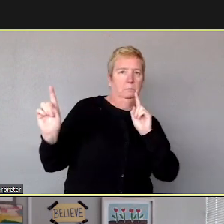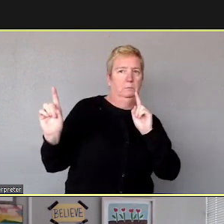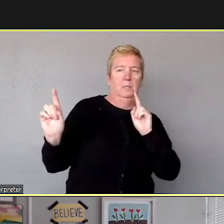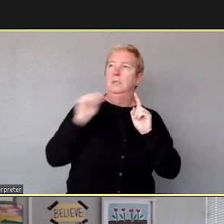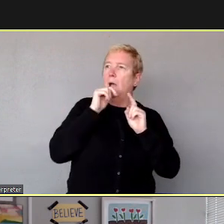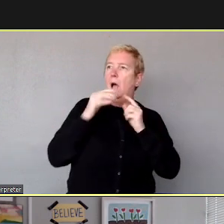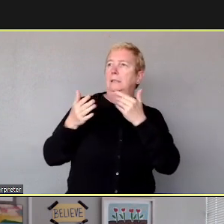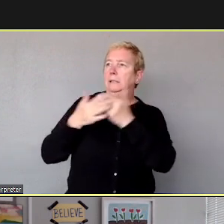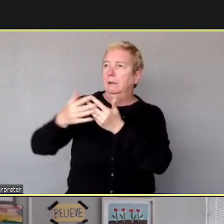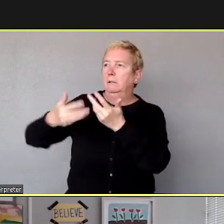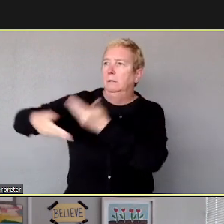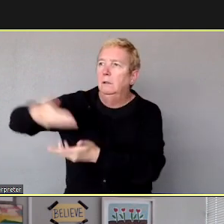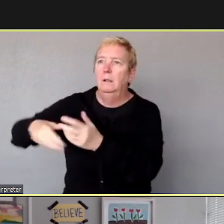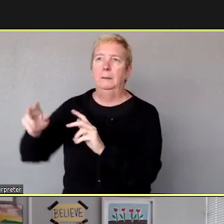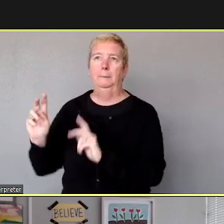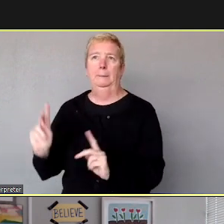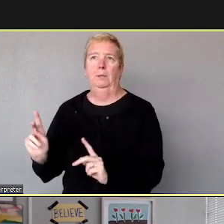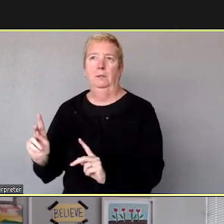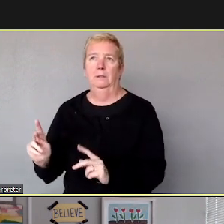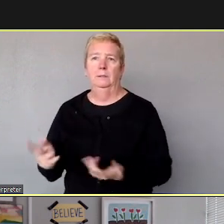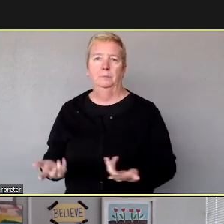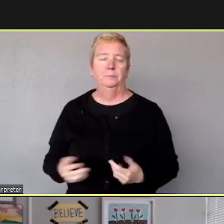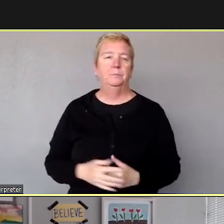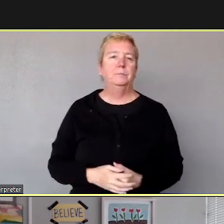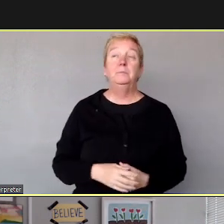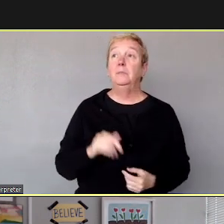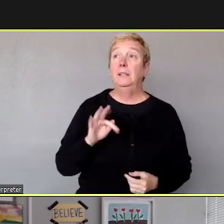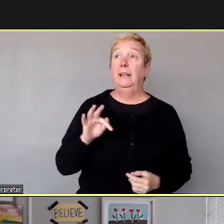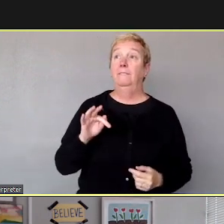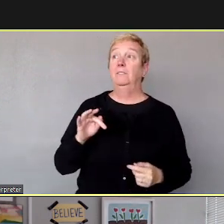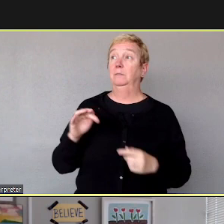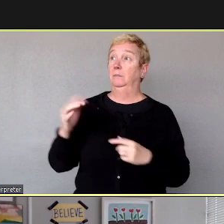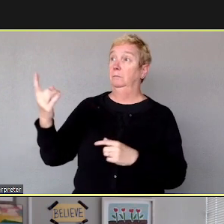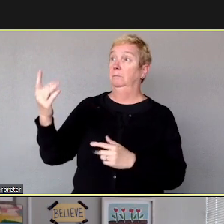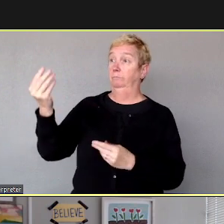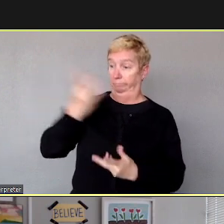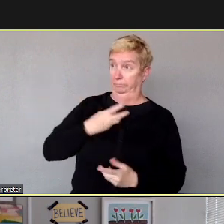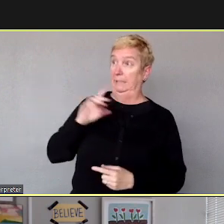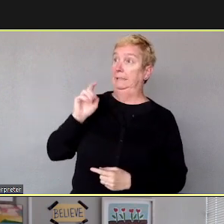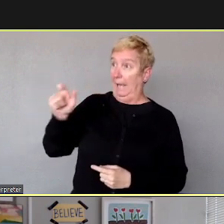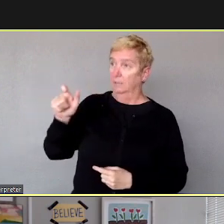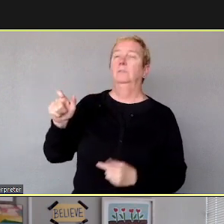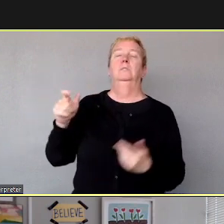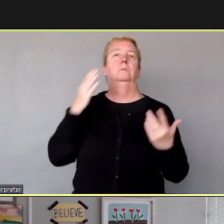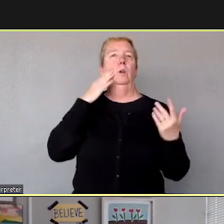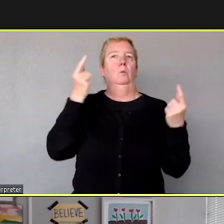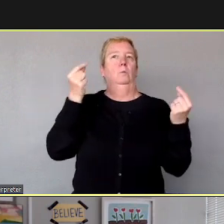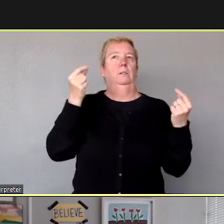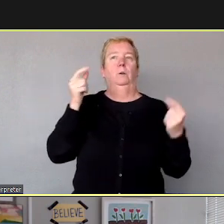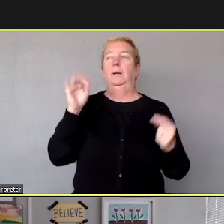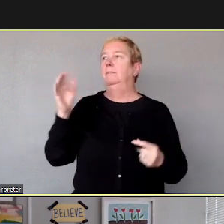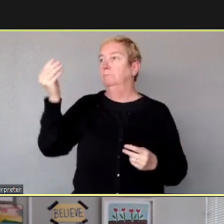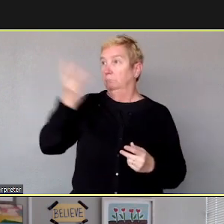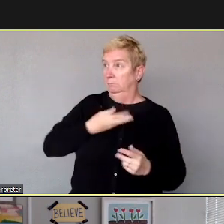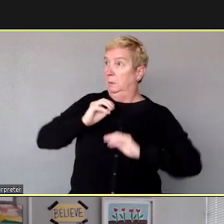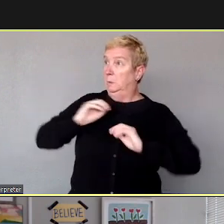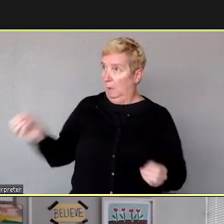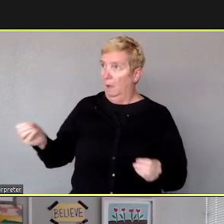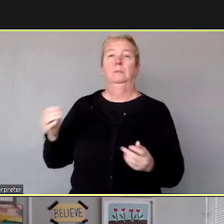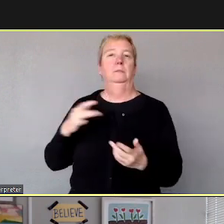the spread, and until you know if you have monkeypox. So if you go to your clinic, they'll do a little